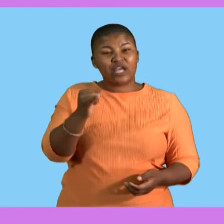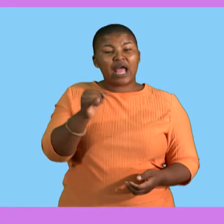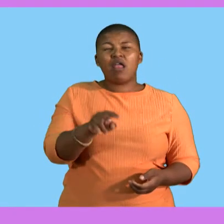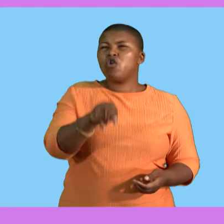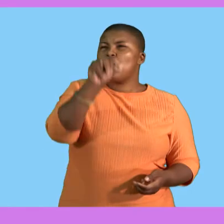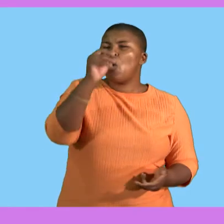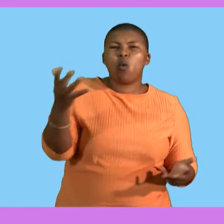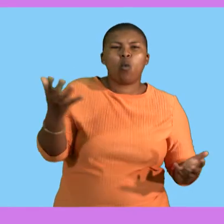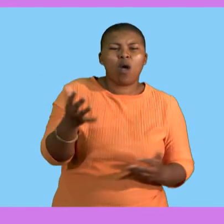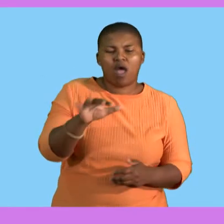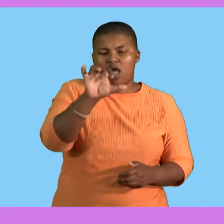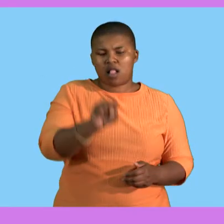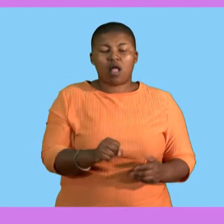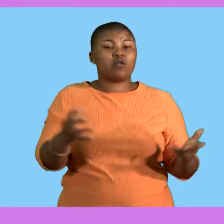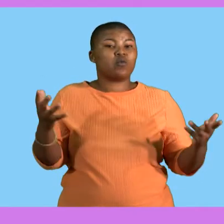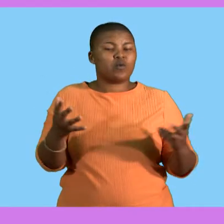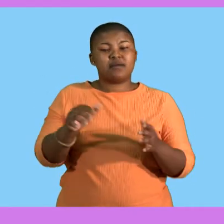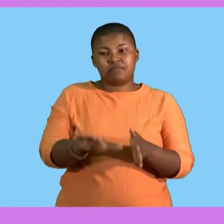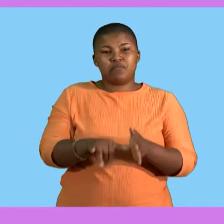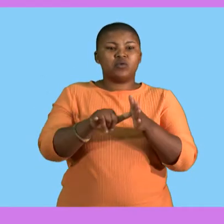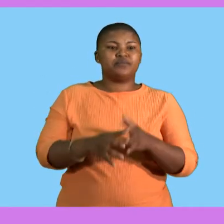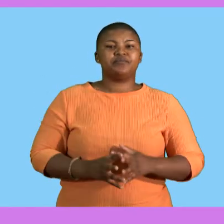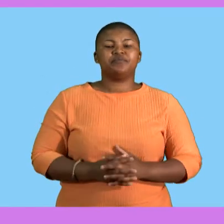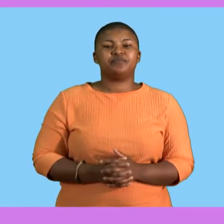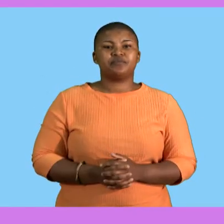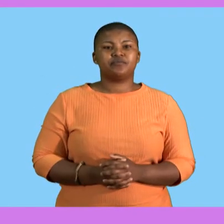compass on a floor plan.